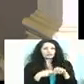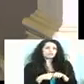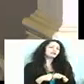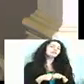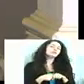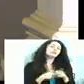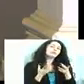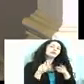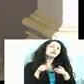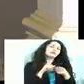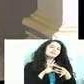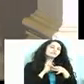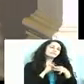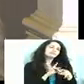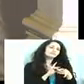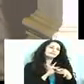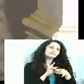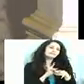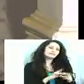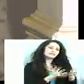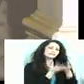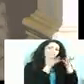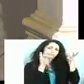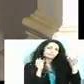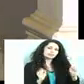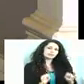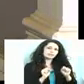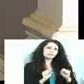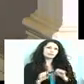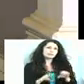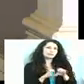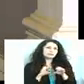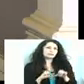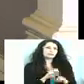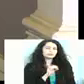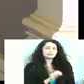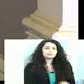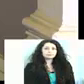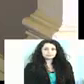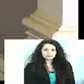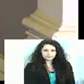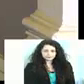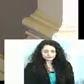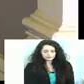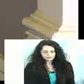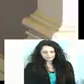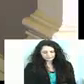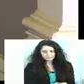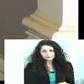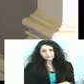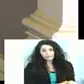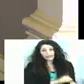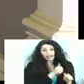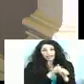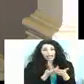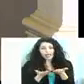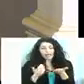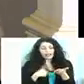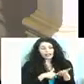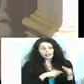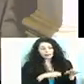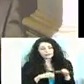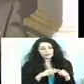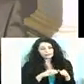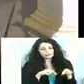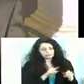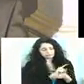want you to be as connected with us as possible, so please do avail yourself of all of this information. Not everything that we do through the week is